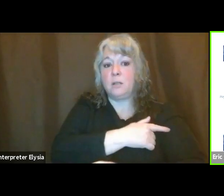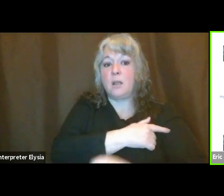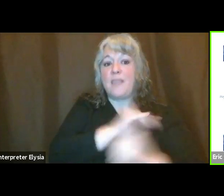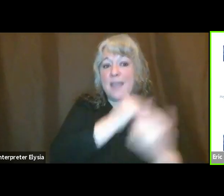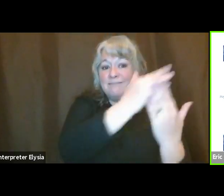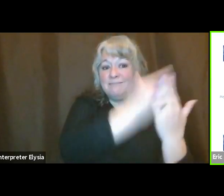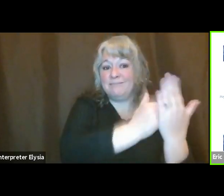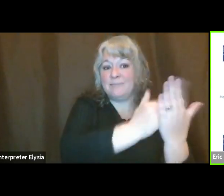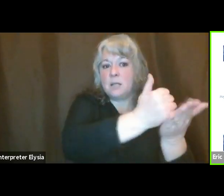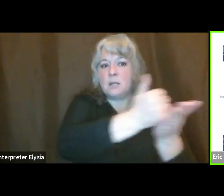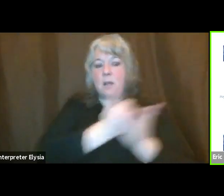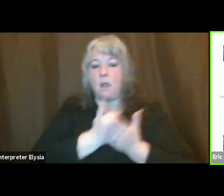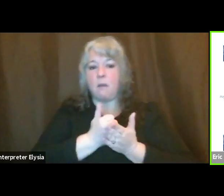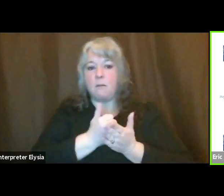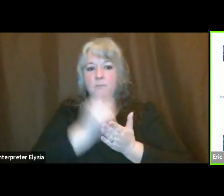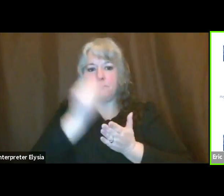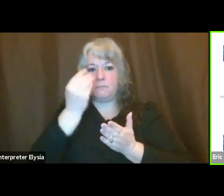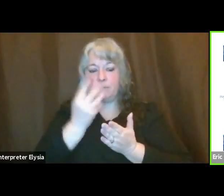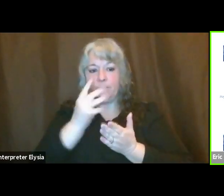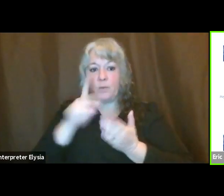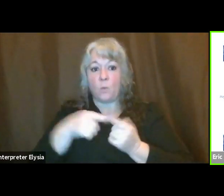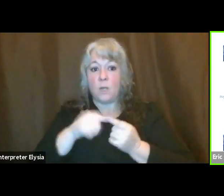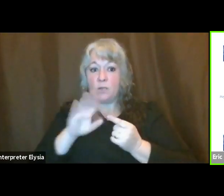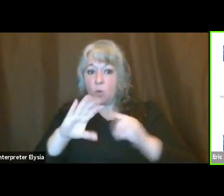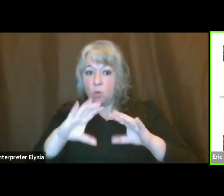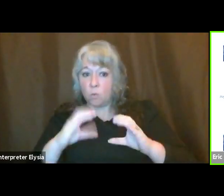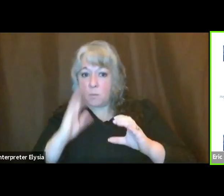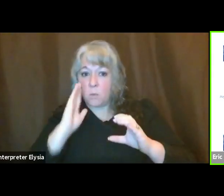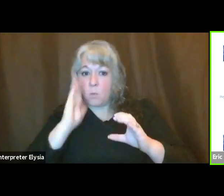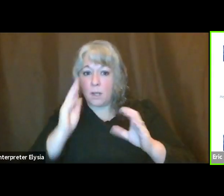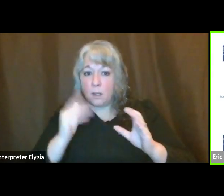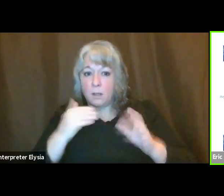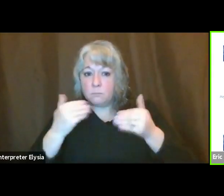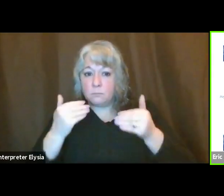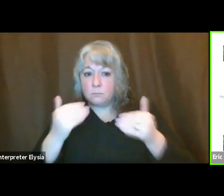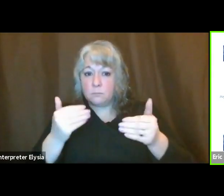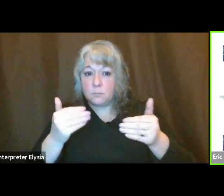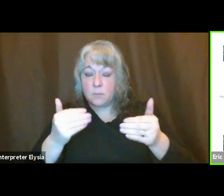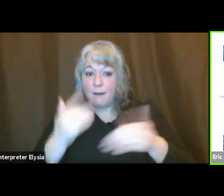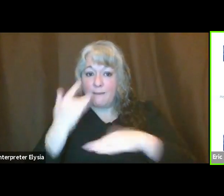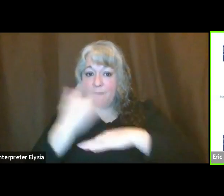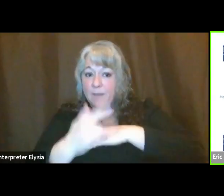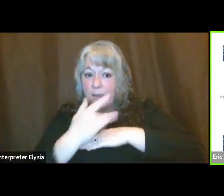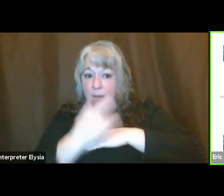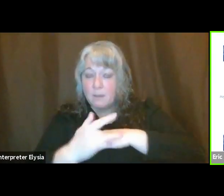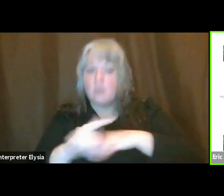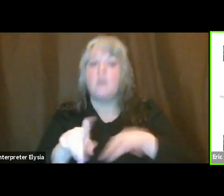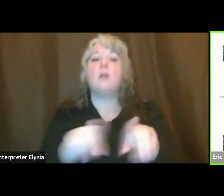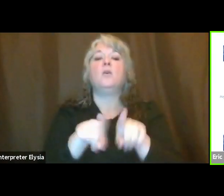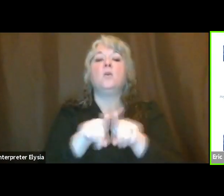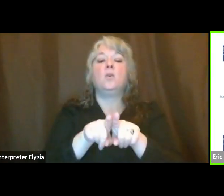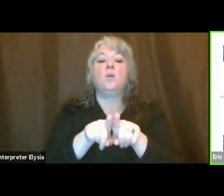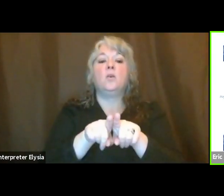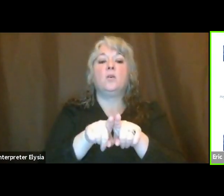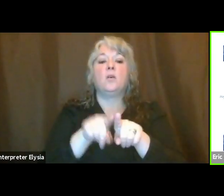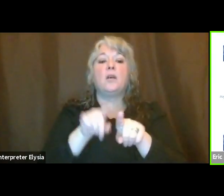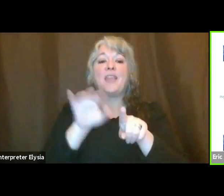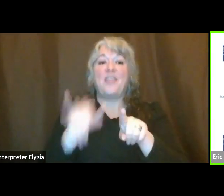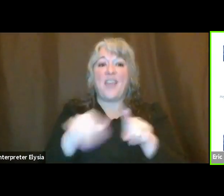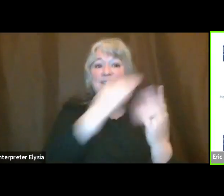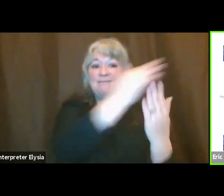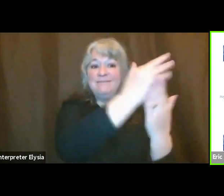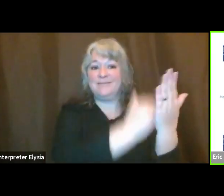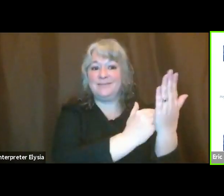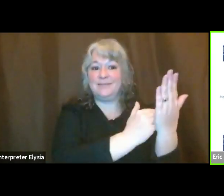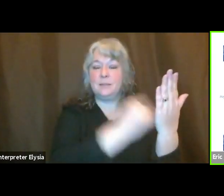vaccine is going, or your vaccine group is going to be opened up. But we're also going to be using that same list, which has, I